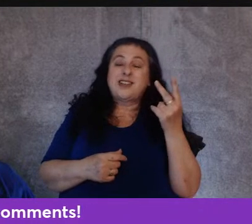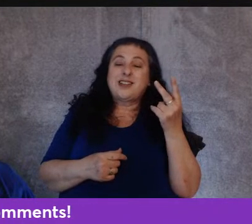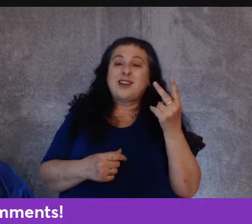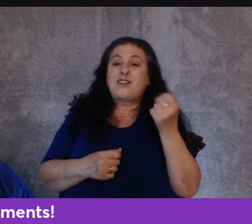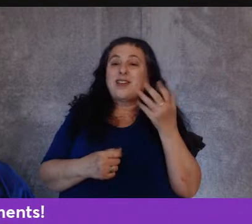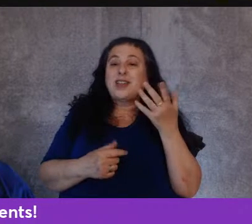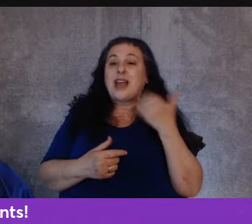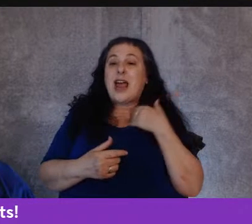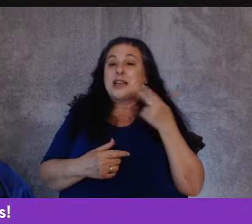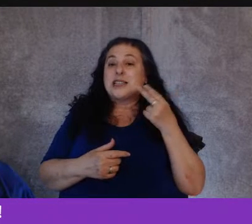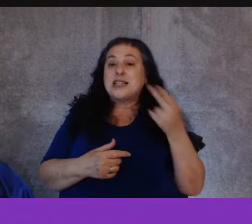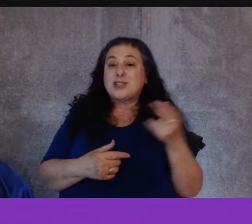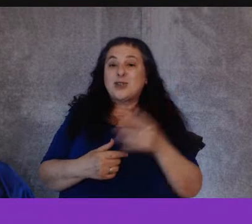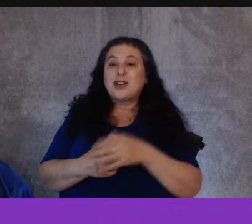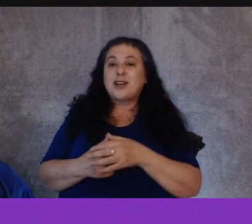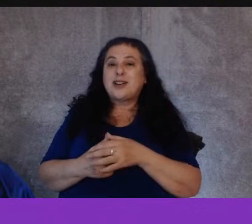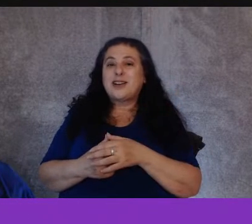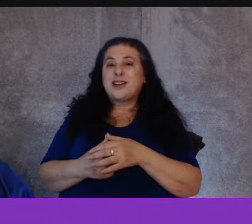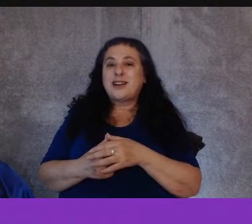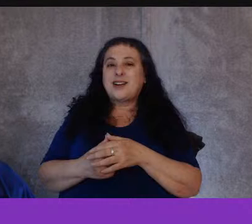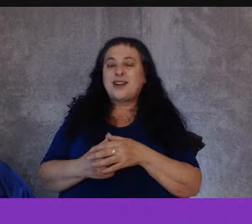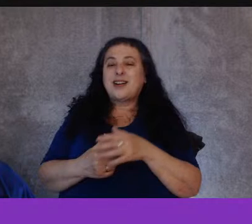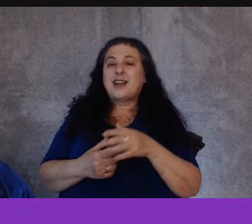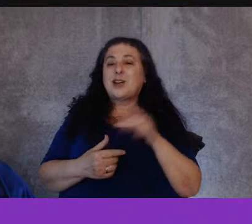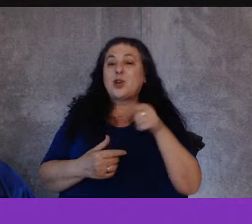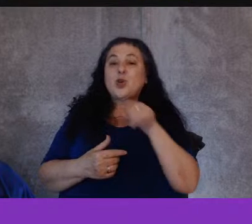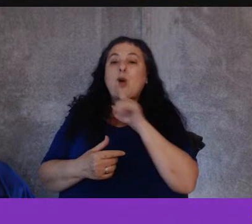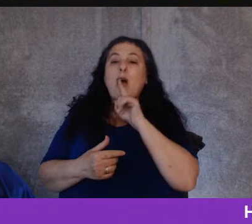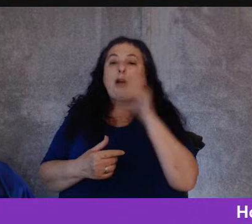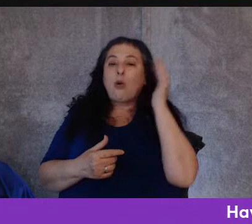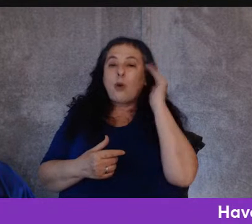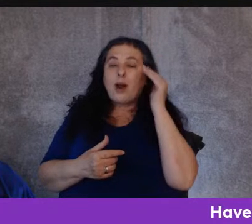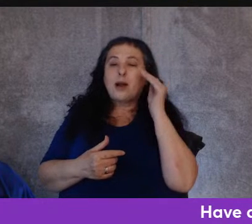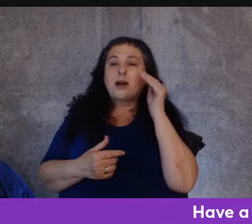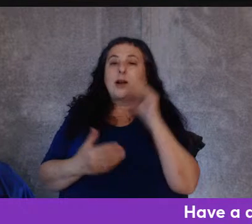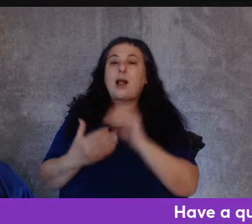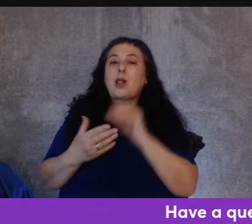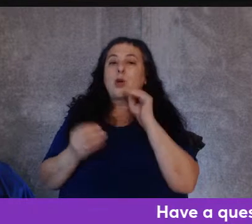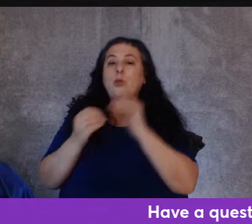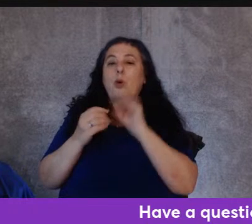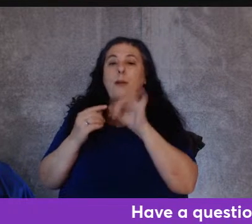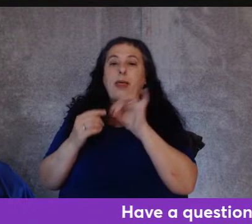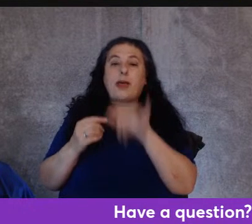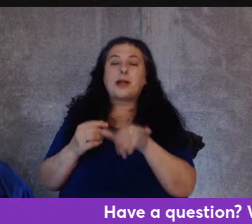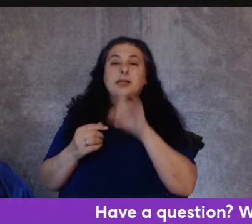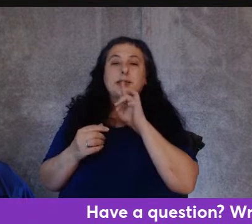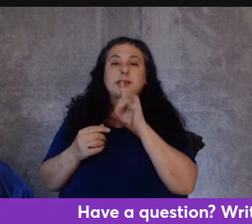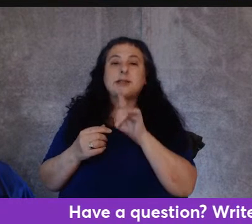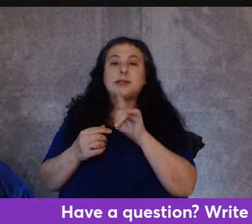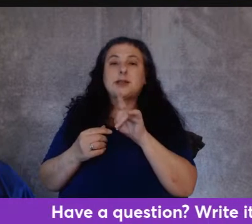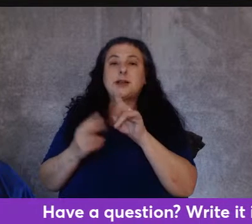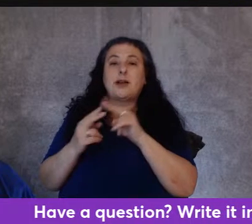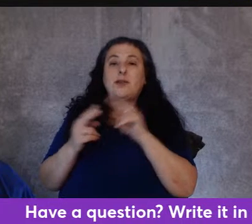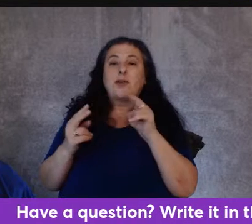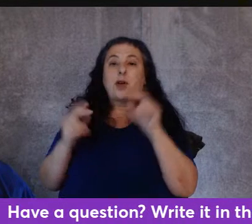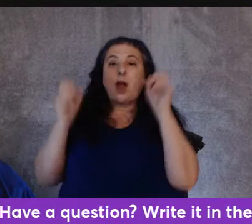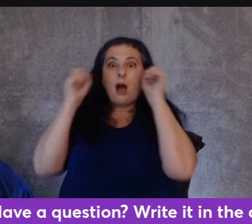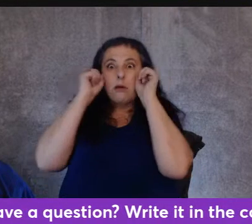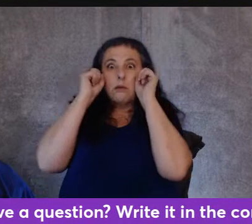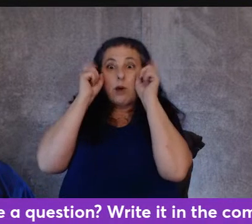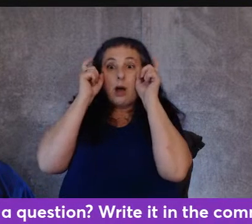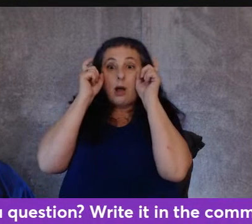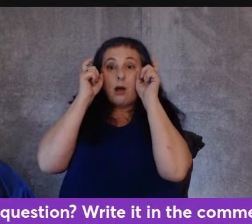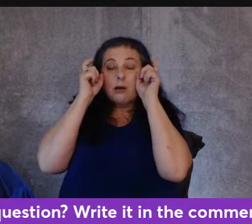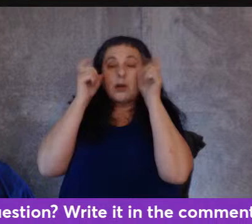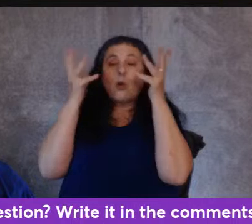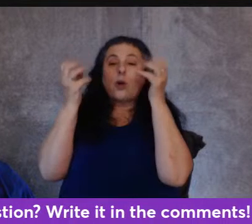has a history, as you're well aware, and to learn more about it is very eye-opening and makes me